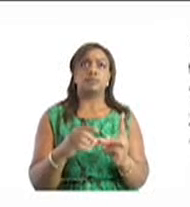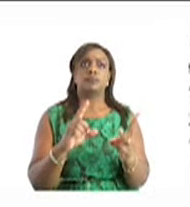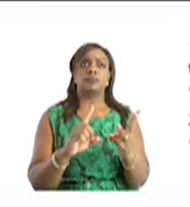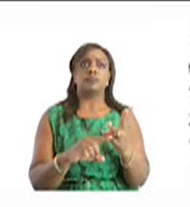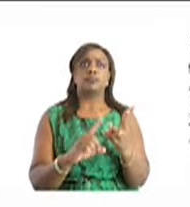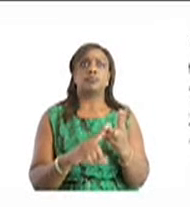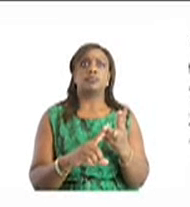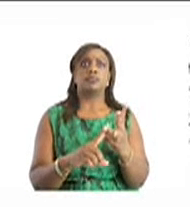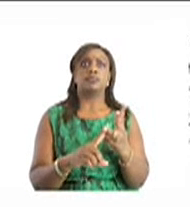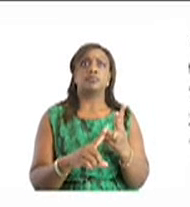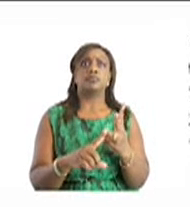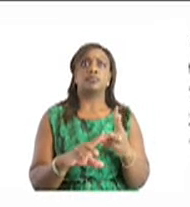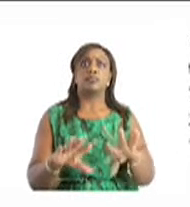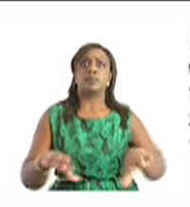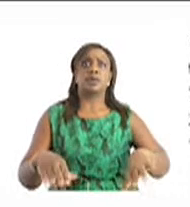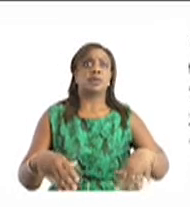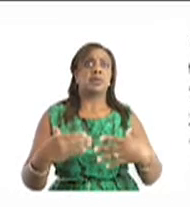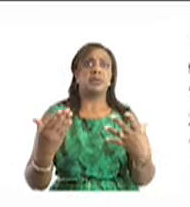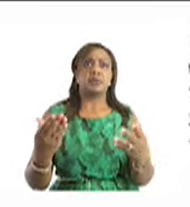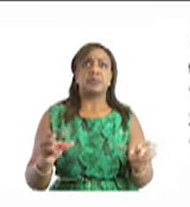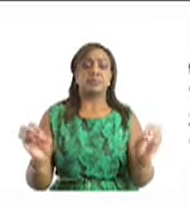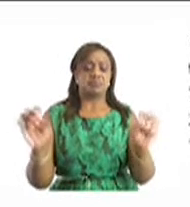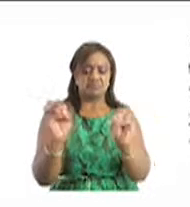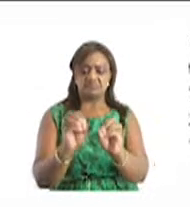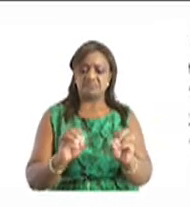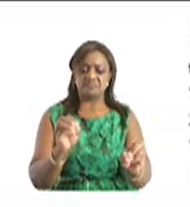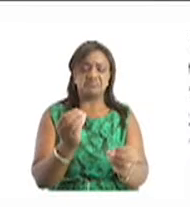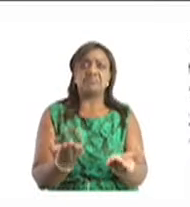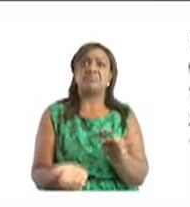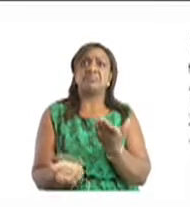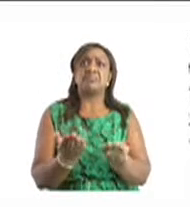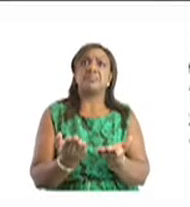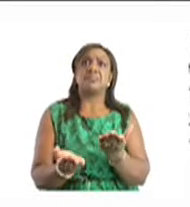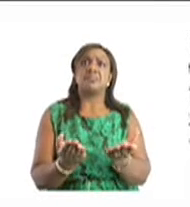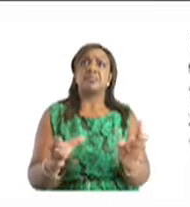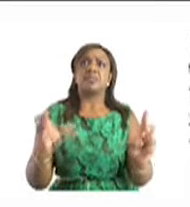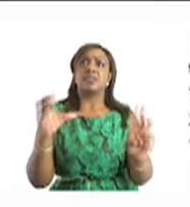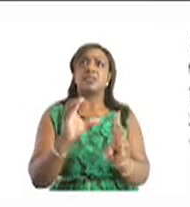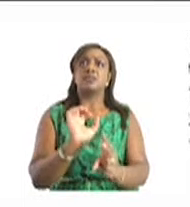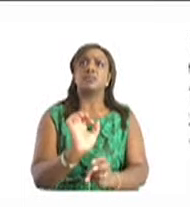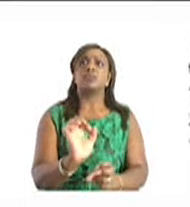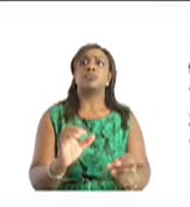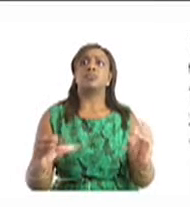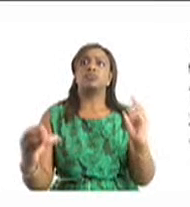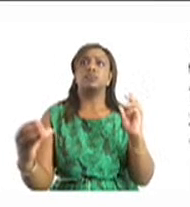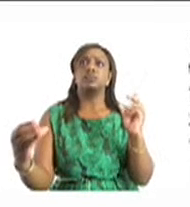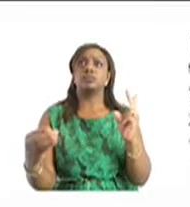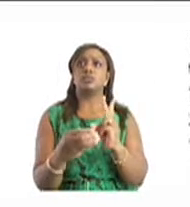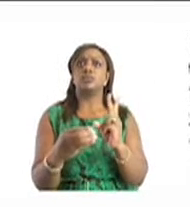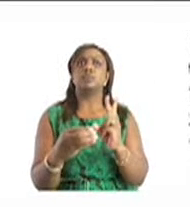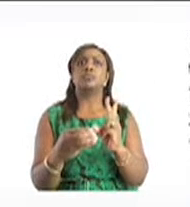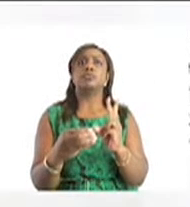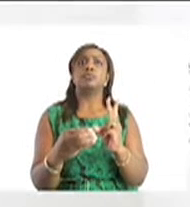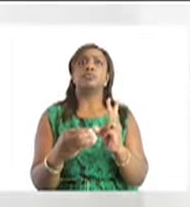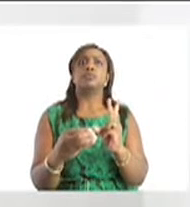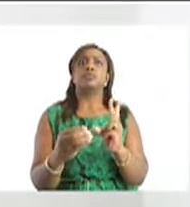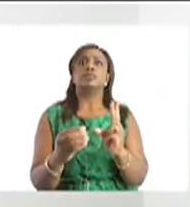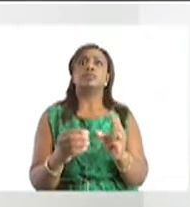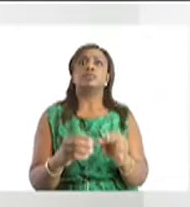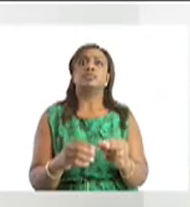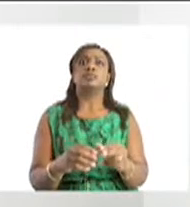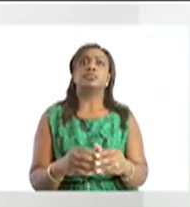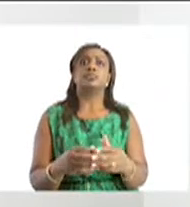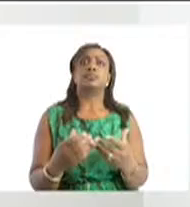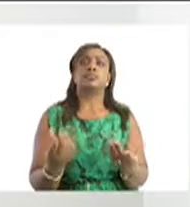health services affect the health of people at home or at your school? Right. You can